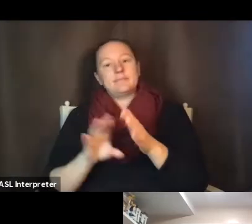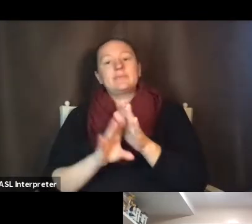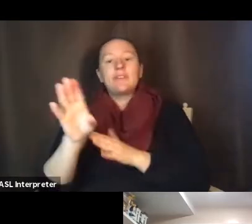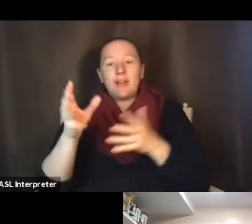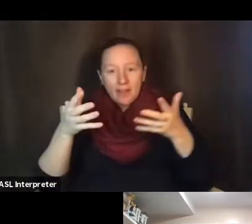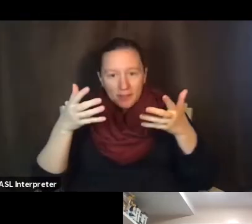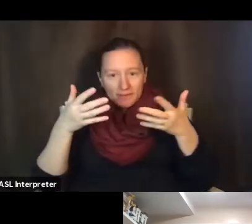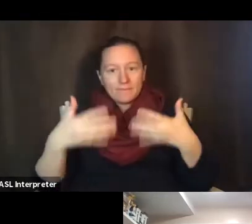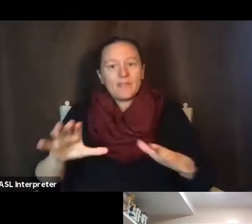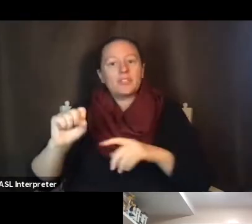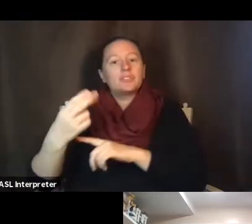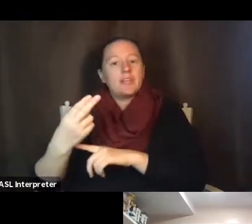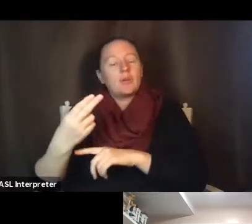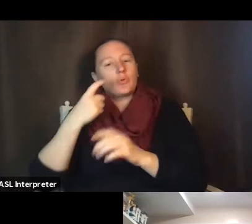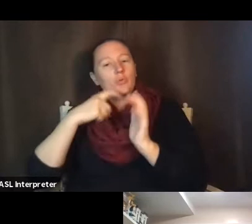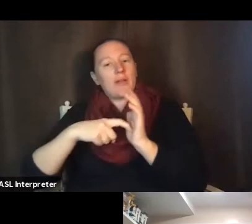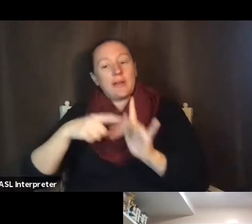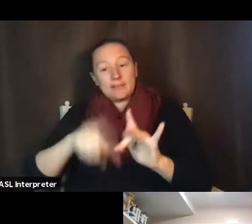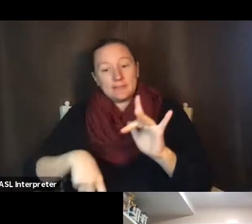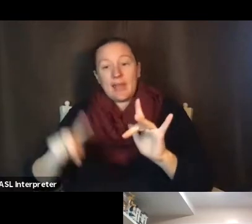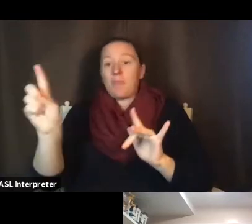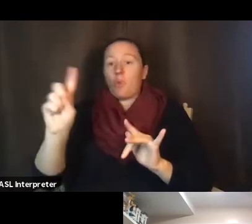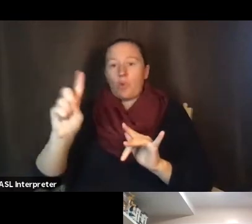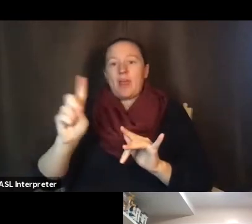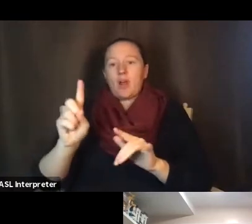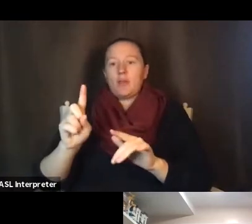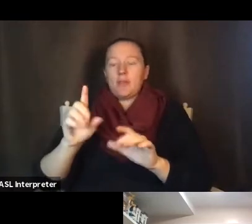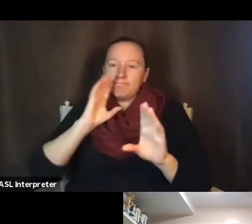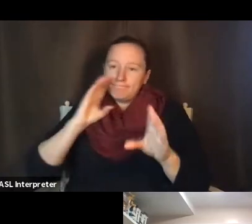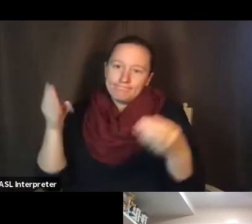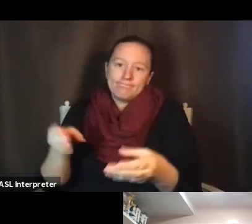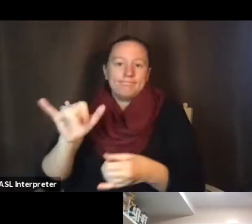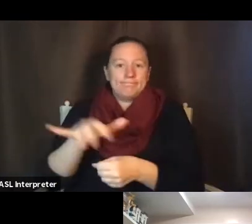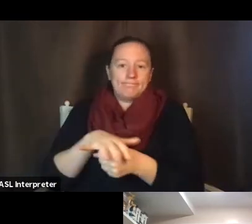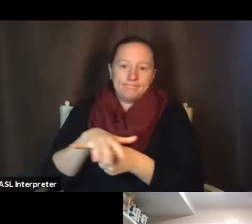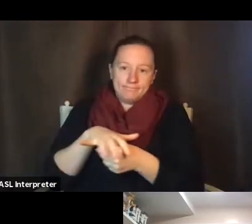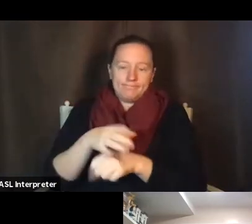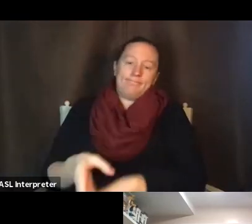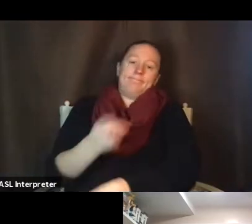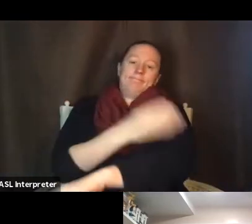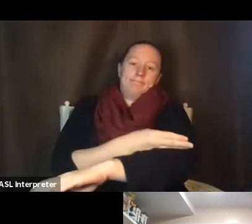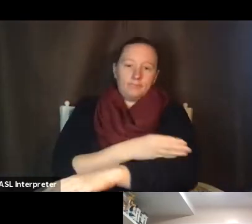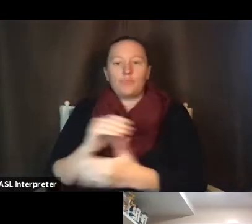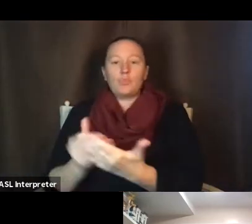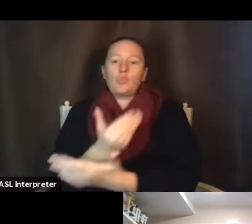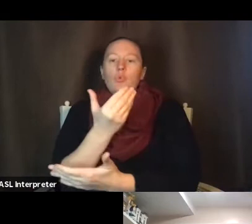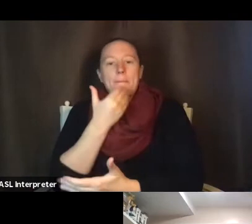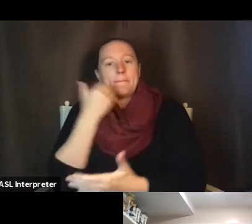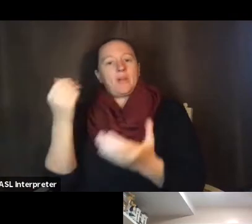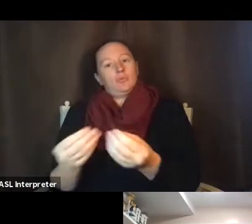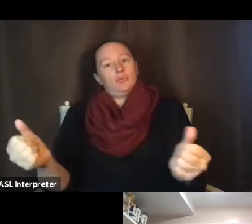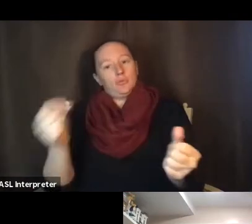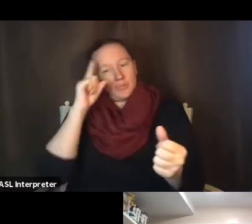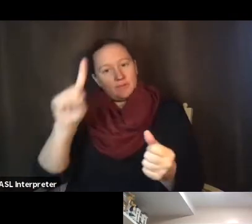had worked to identify gaps in the behavioral health continuum of services and then implemented solutions to fill those